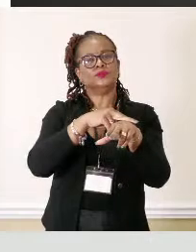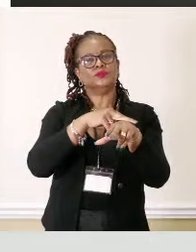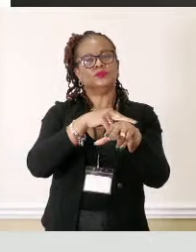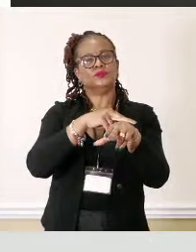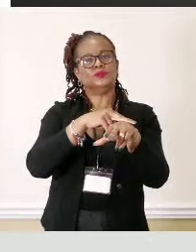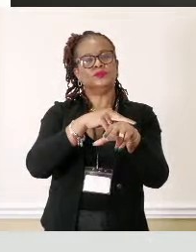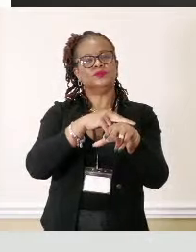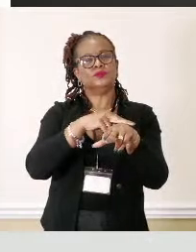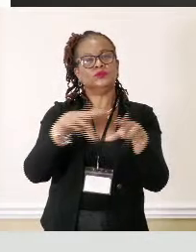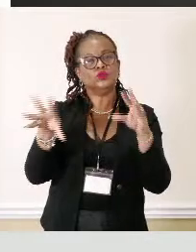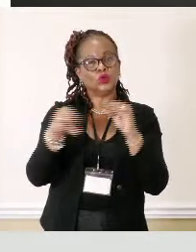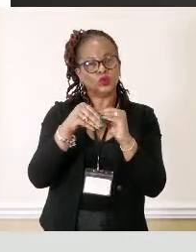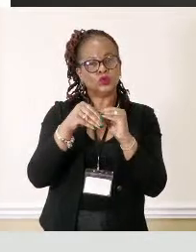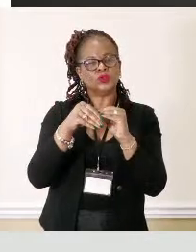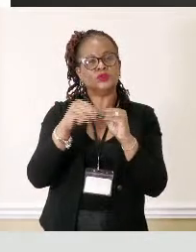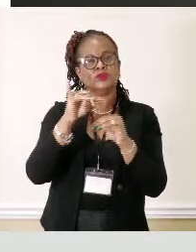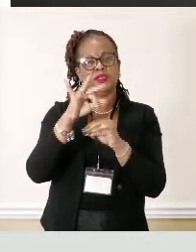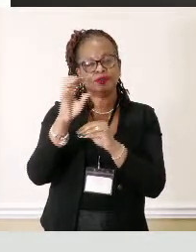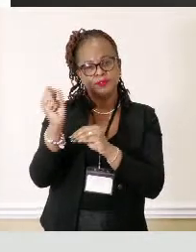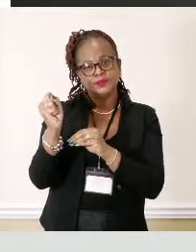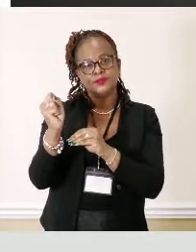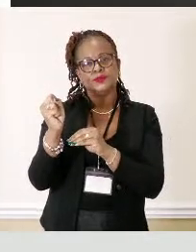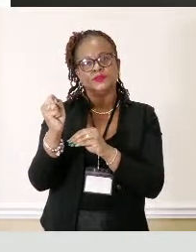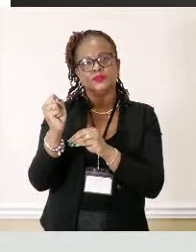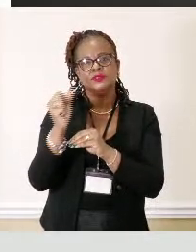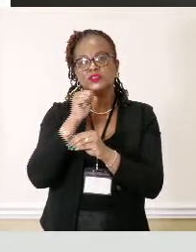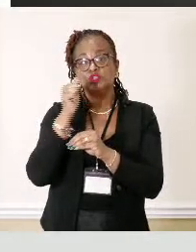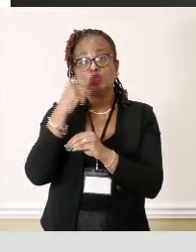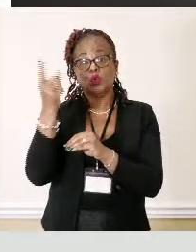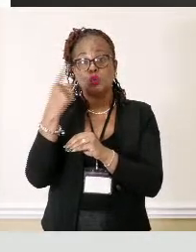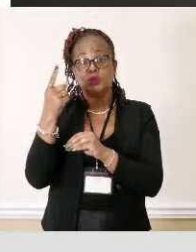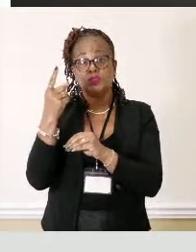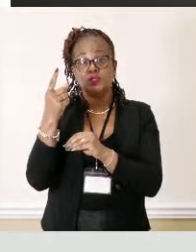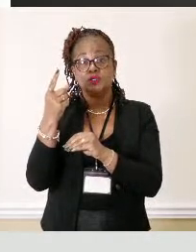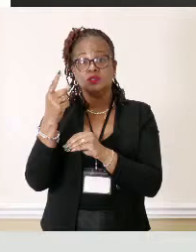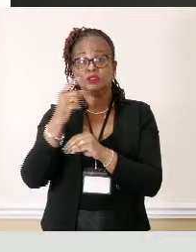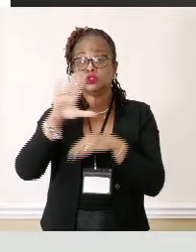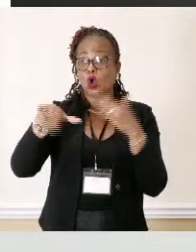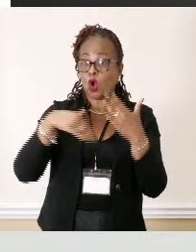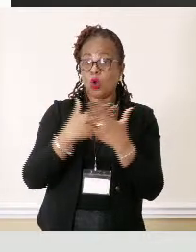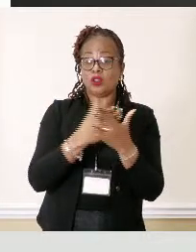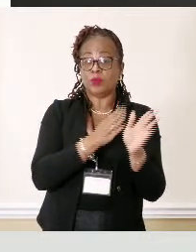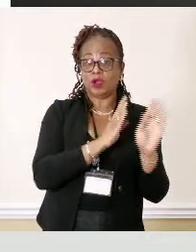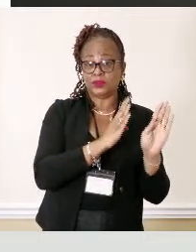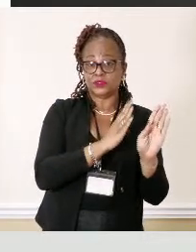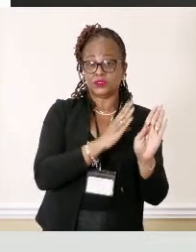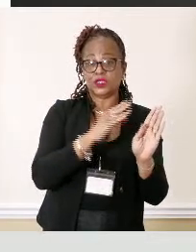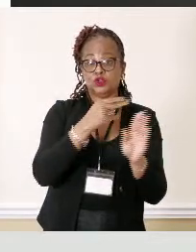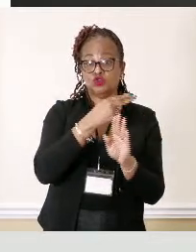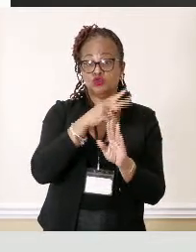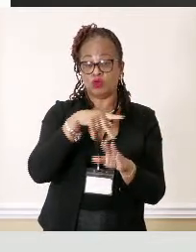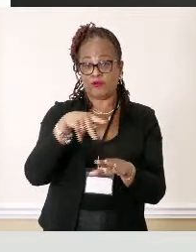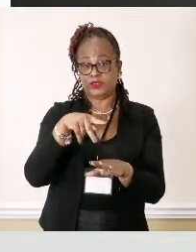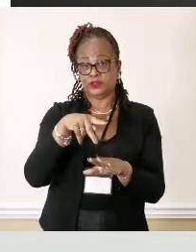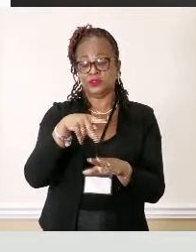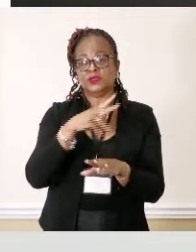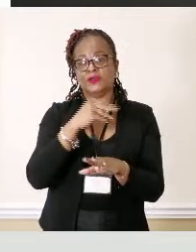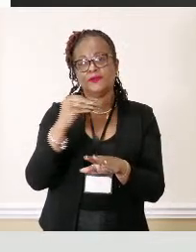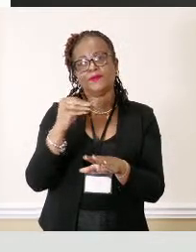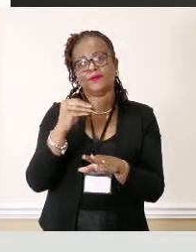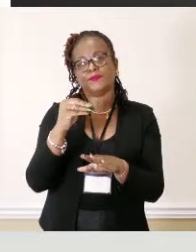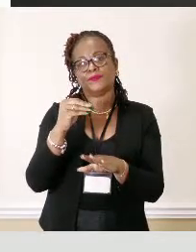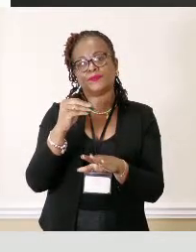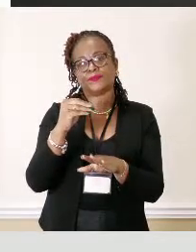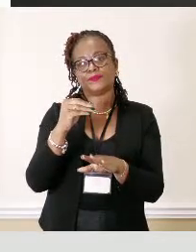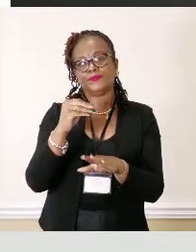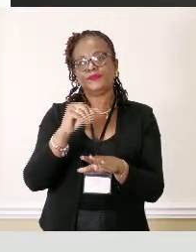cumulative increase in cases. This is all Bahamas, then in New Providence.